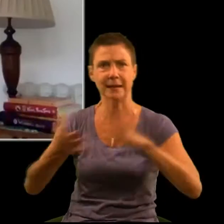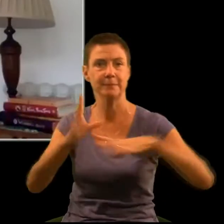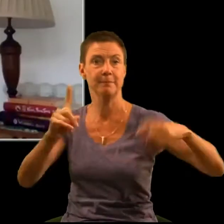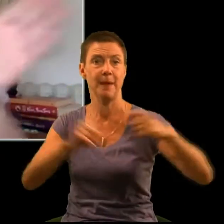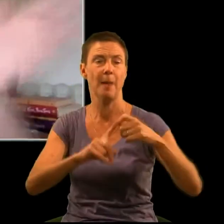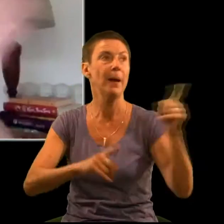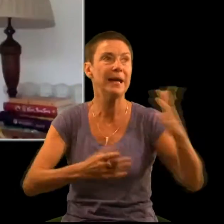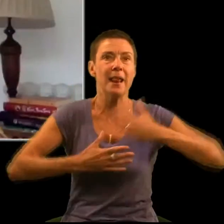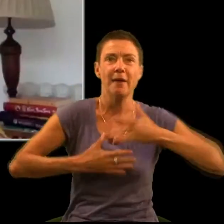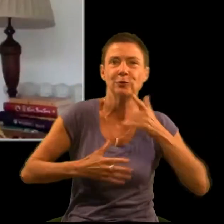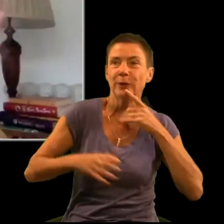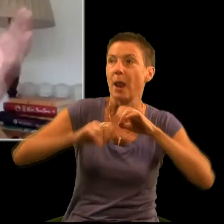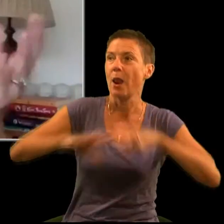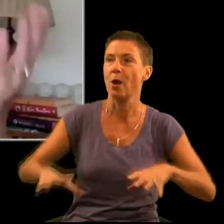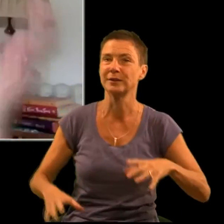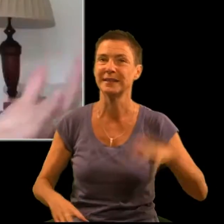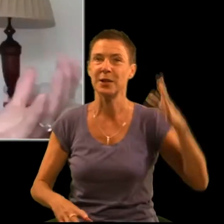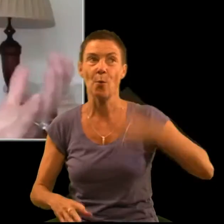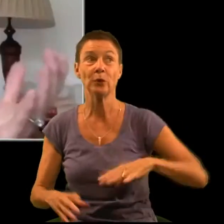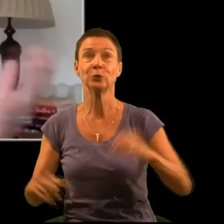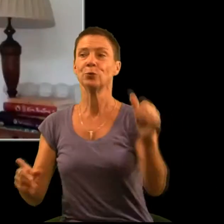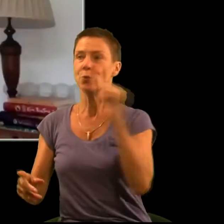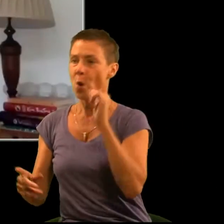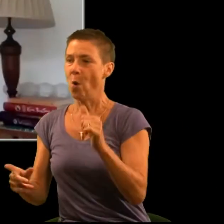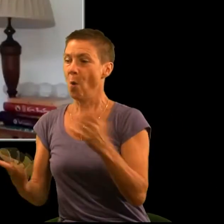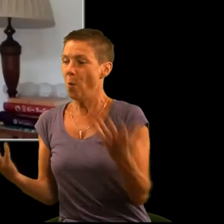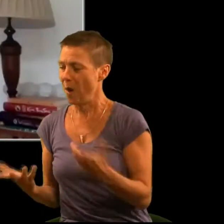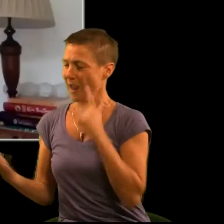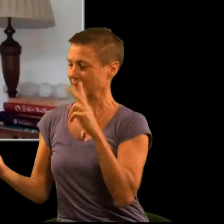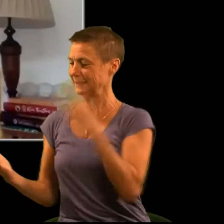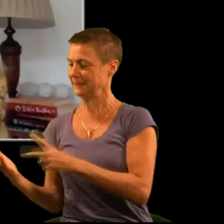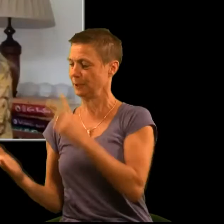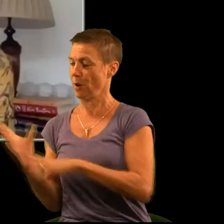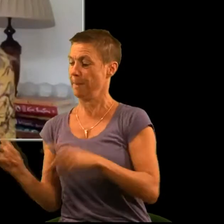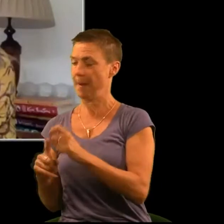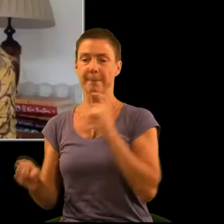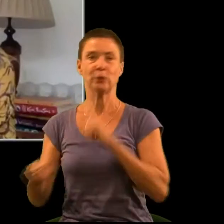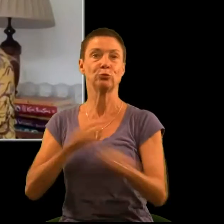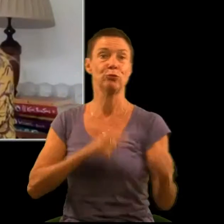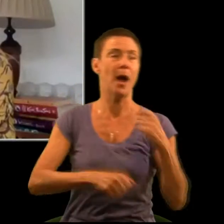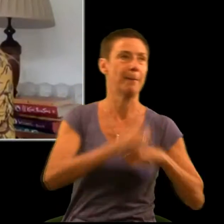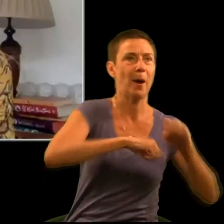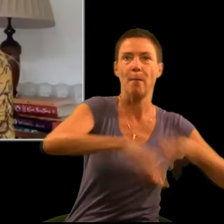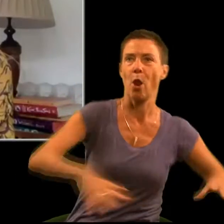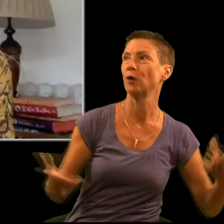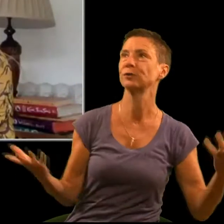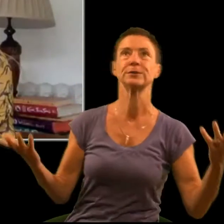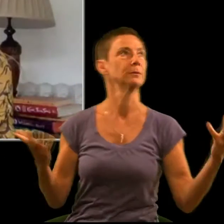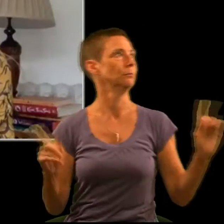of constant urge with him to know where he was and to try and get lost. That's what he was doing a